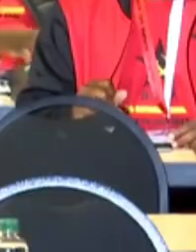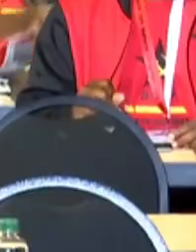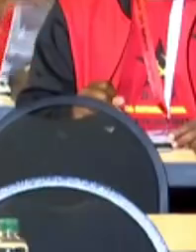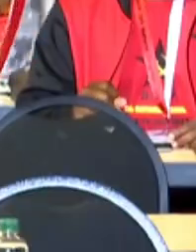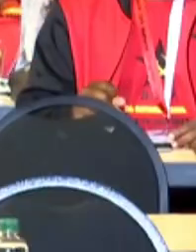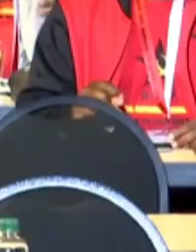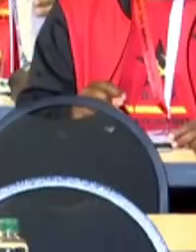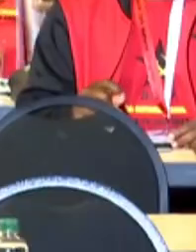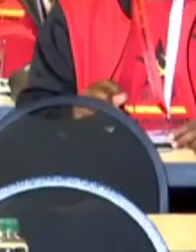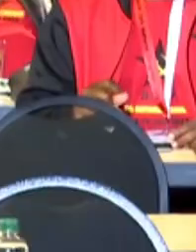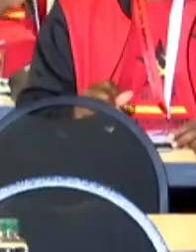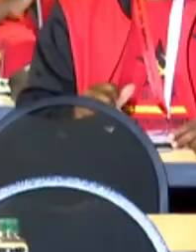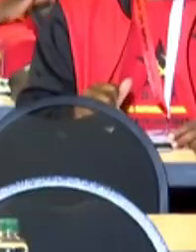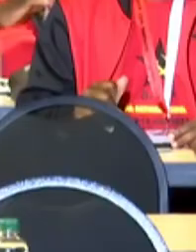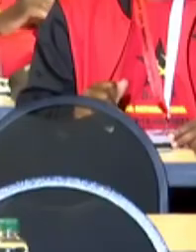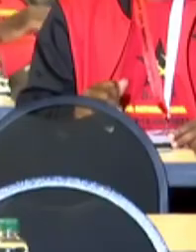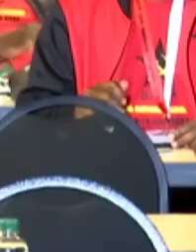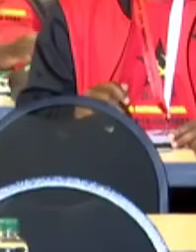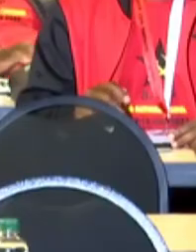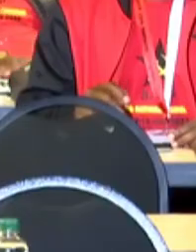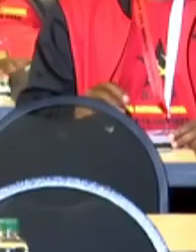their cries, their concerns,